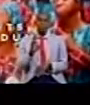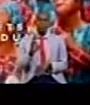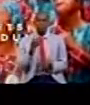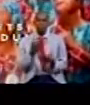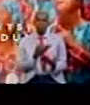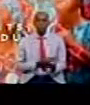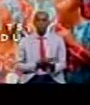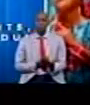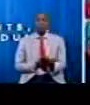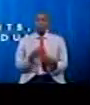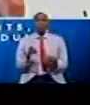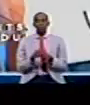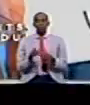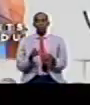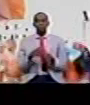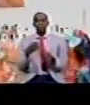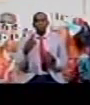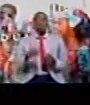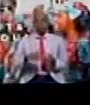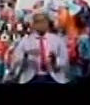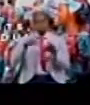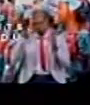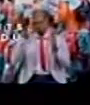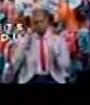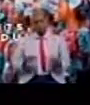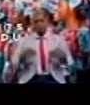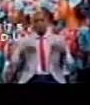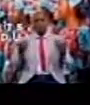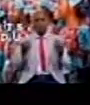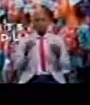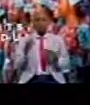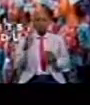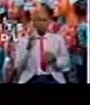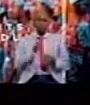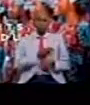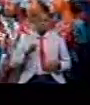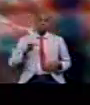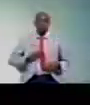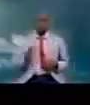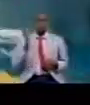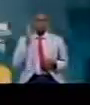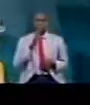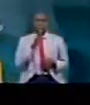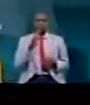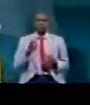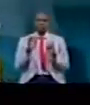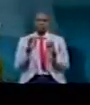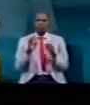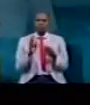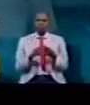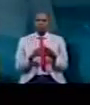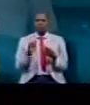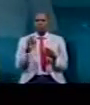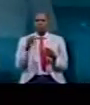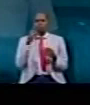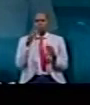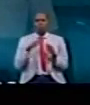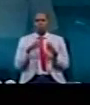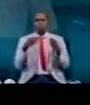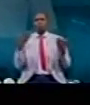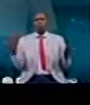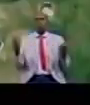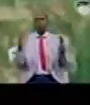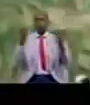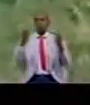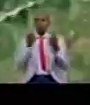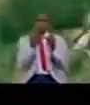the name of Jesus, keep them away from danger. Keep them away from danger, Lord. Keep them away from danger of the day,